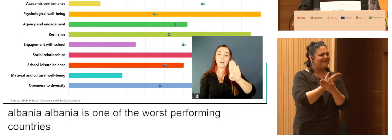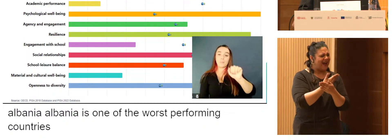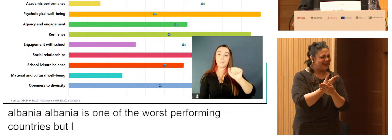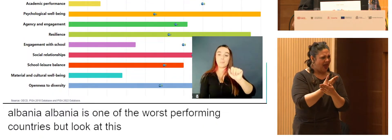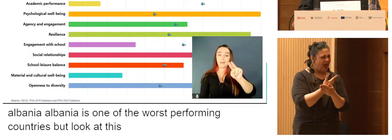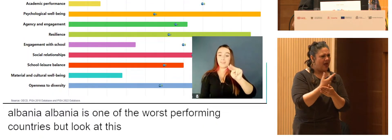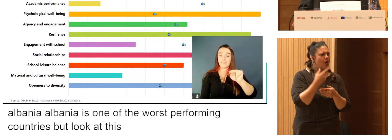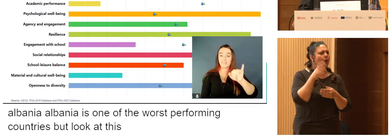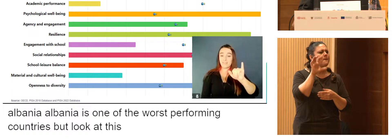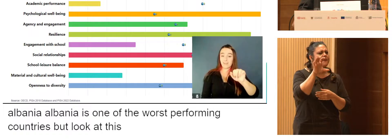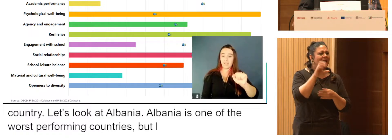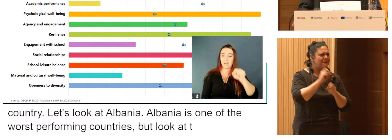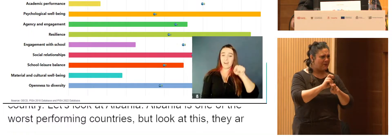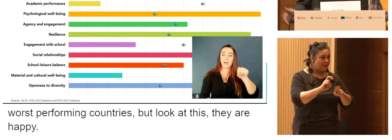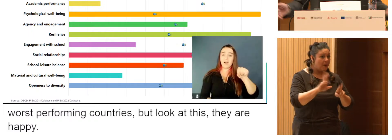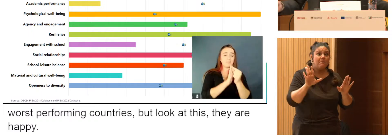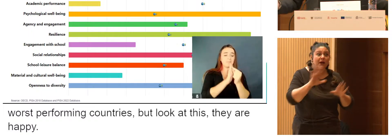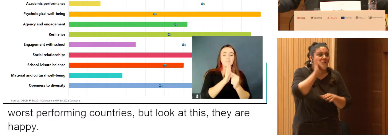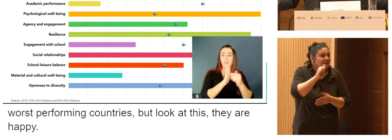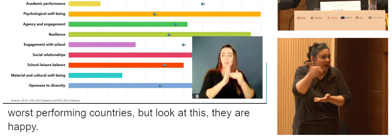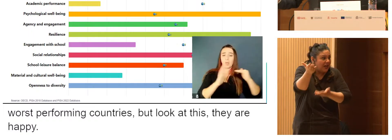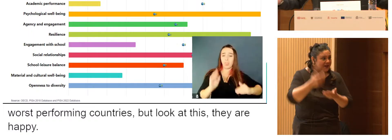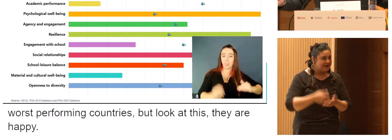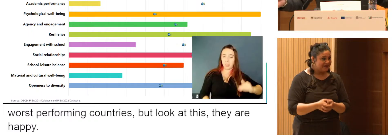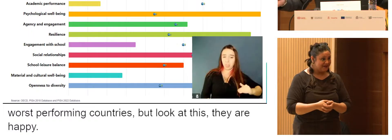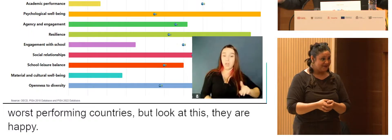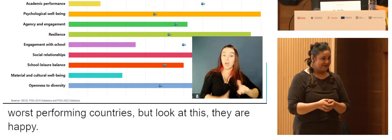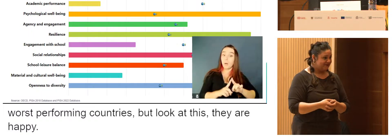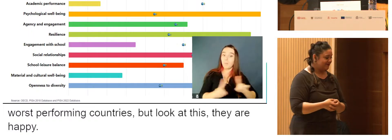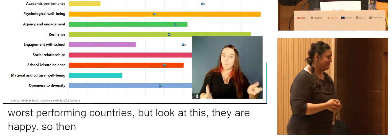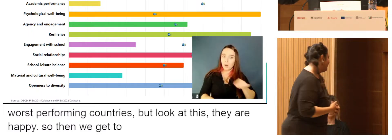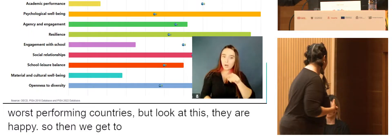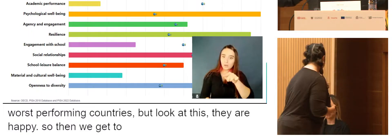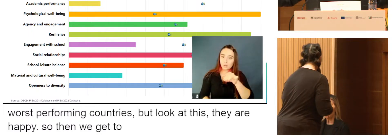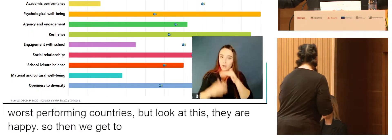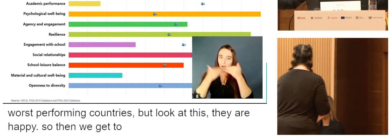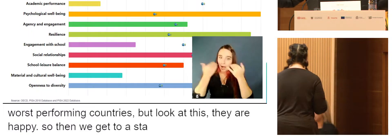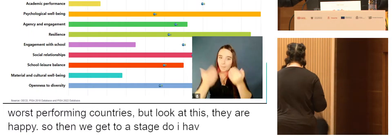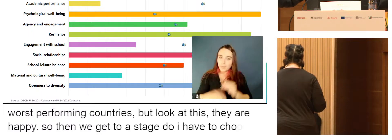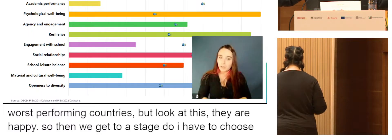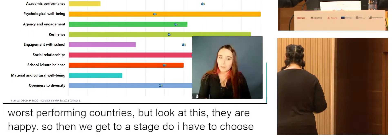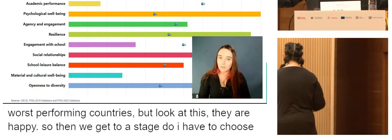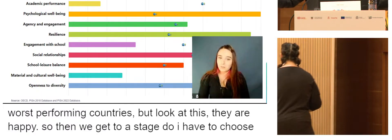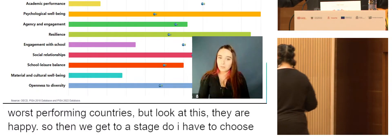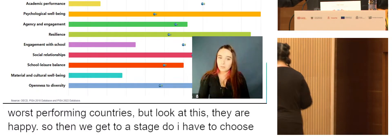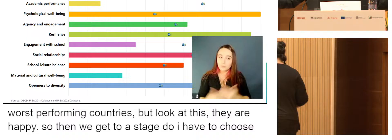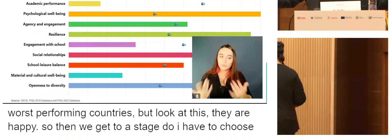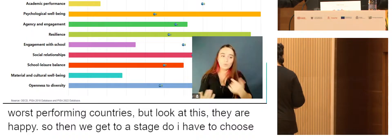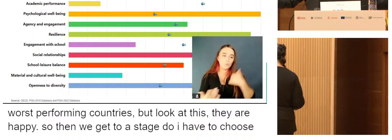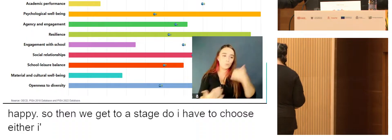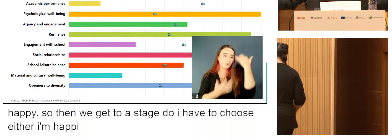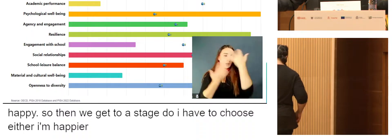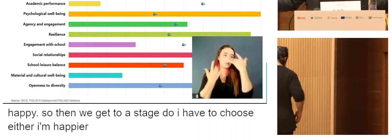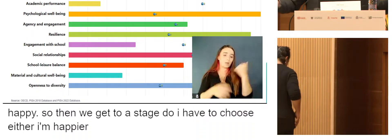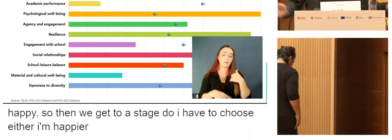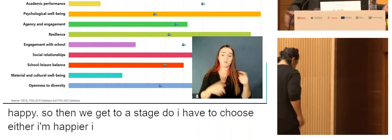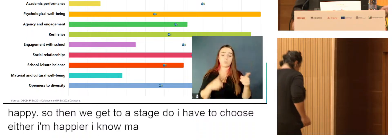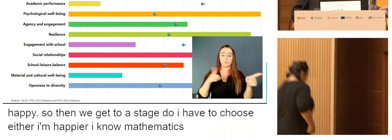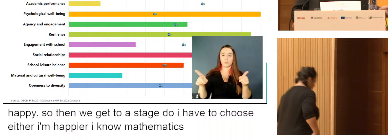happy. So then we get to a stage of, do I have to choose? Either I'm happy or I know